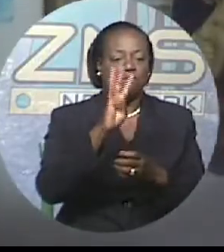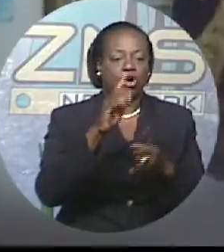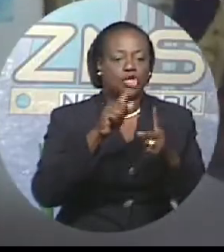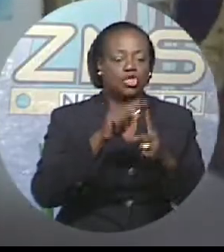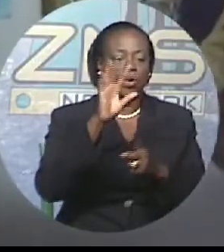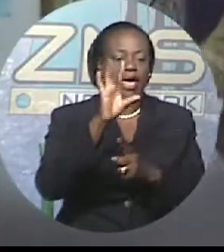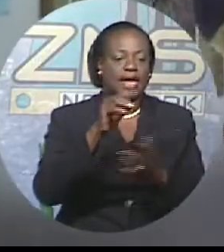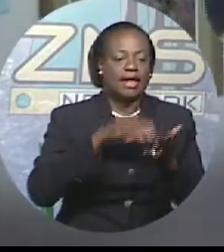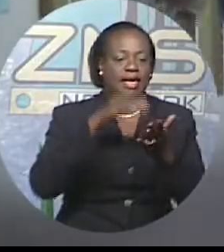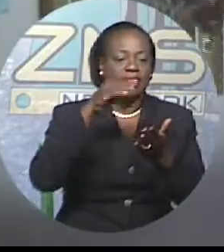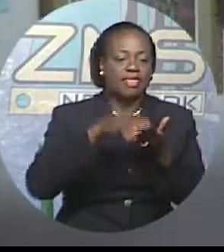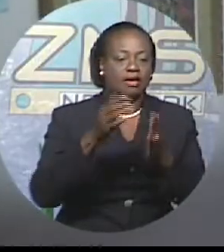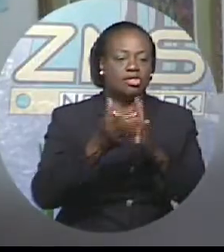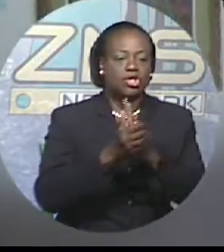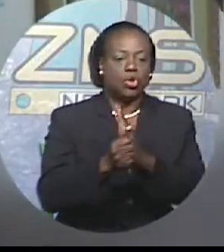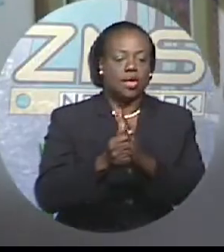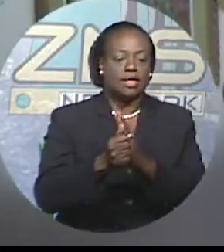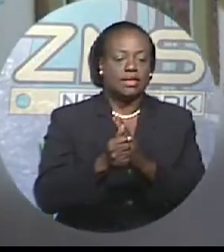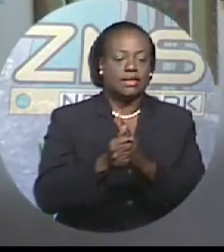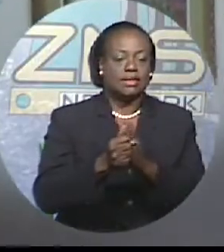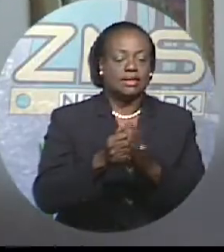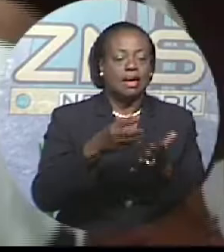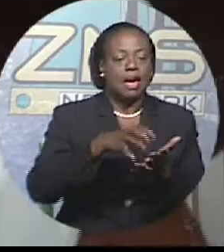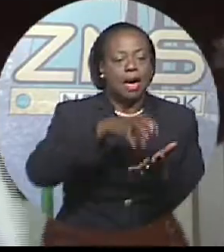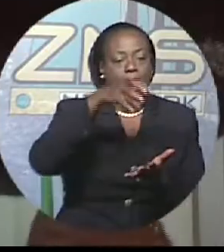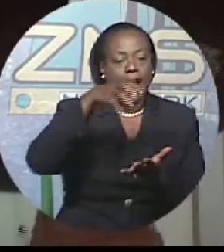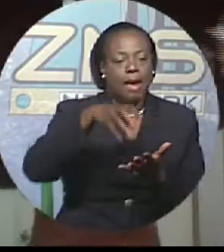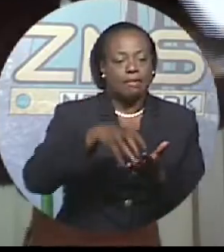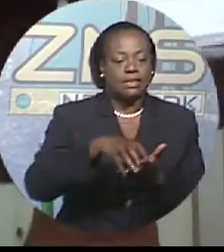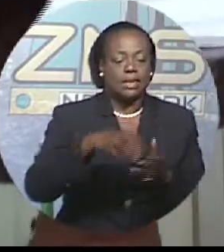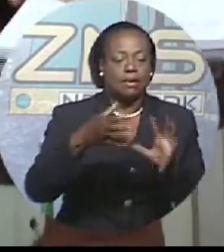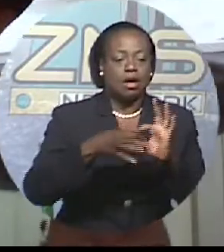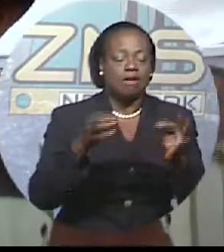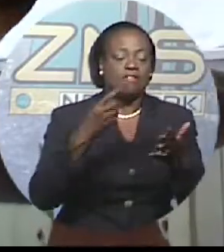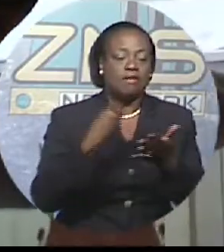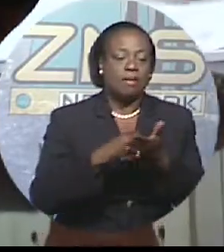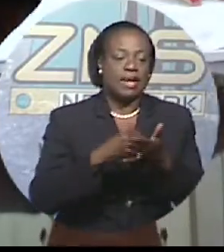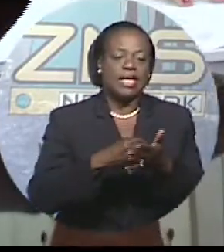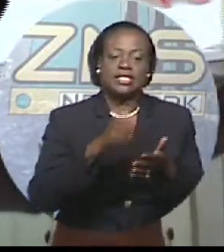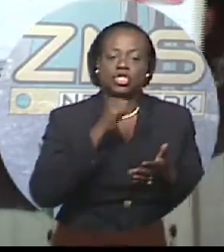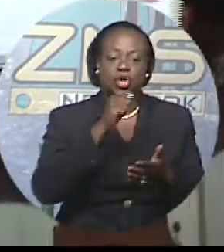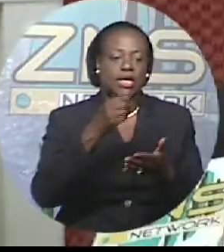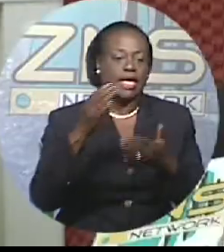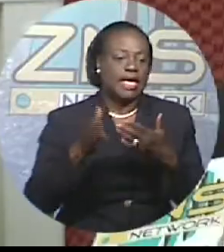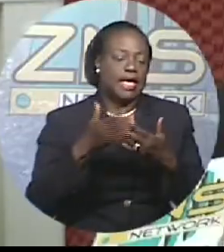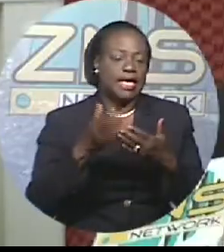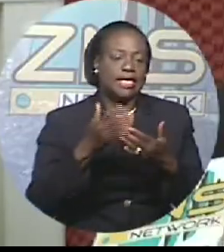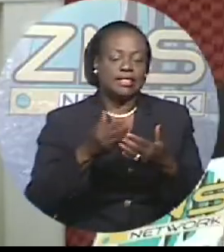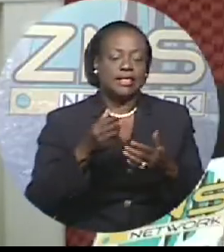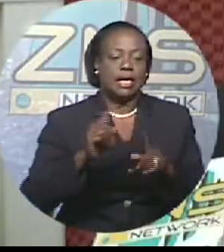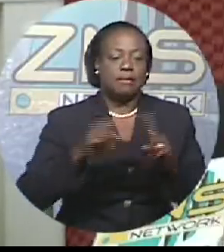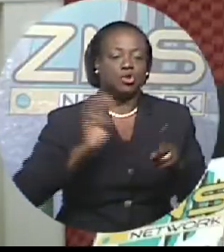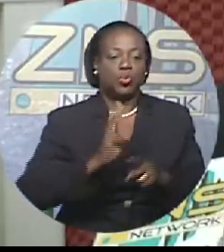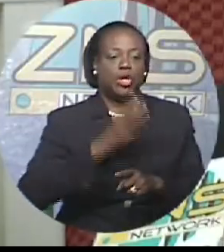Government officials noted that negotiations were not easy, but aviation sector improvements continue. We will